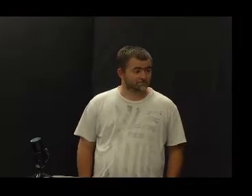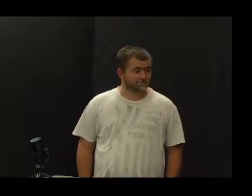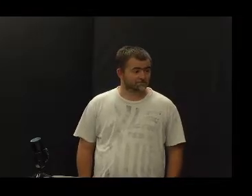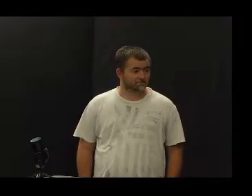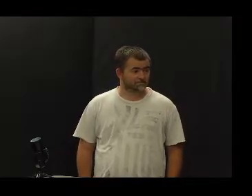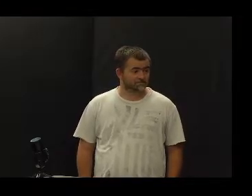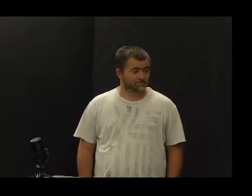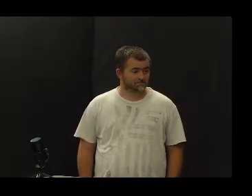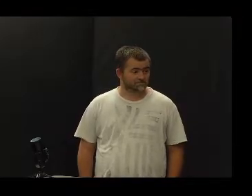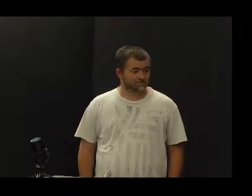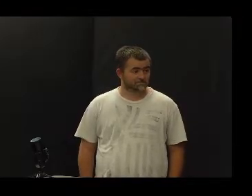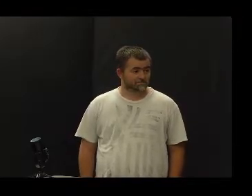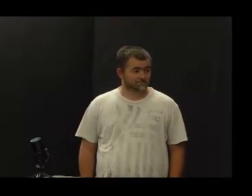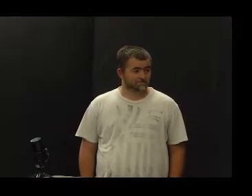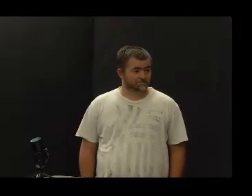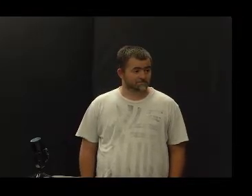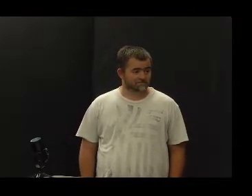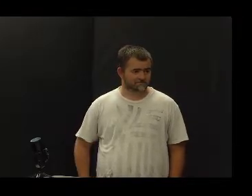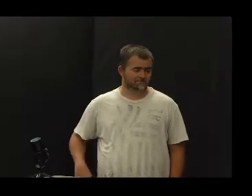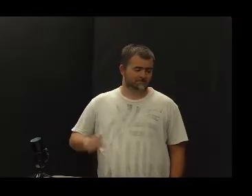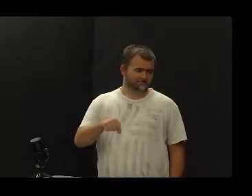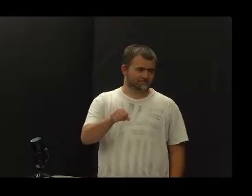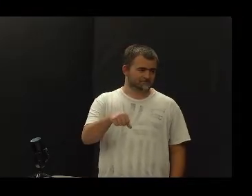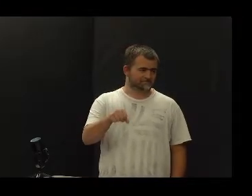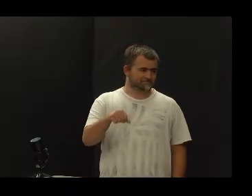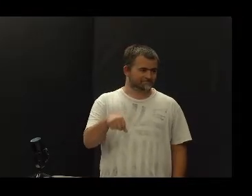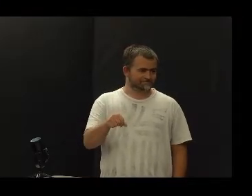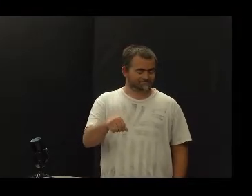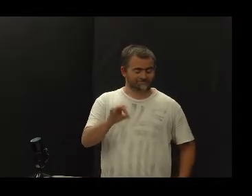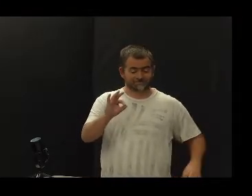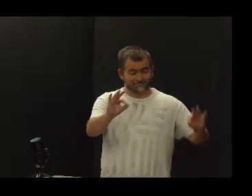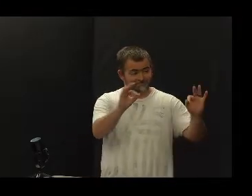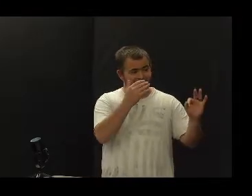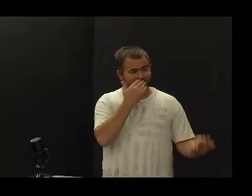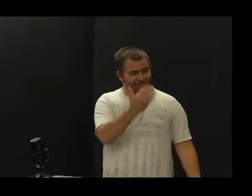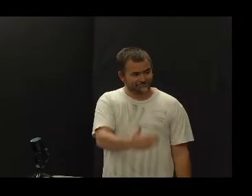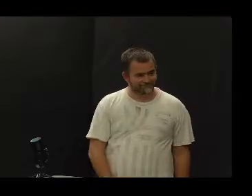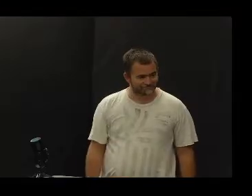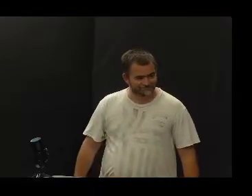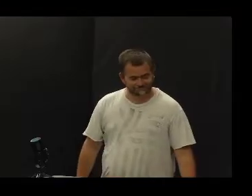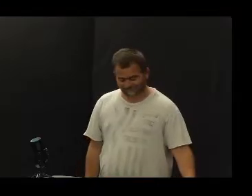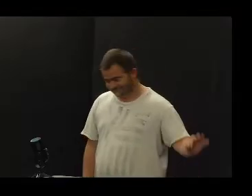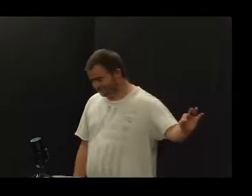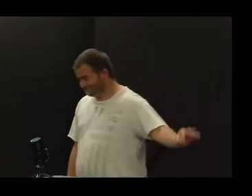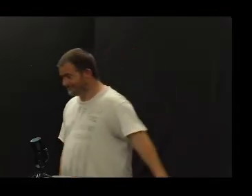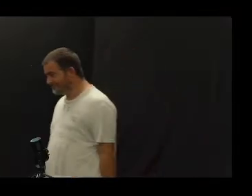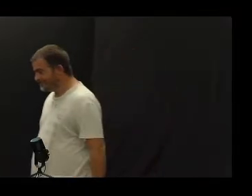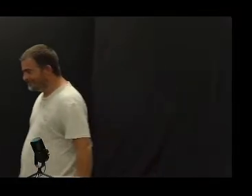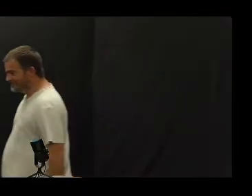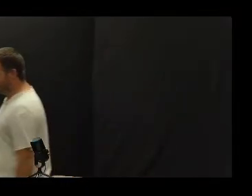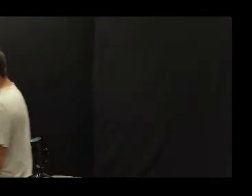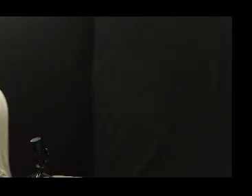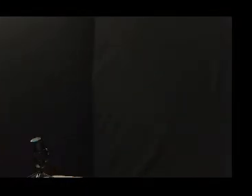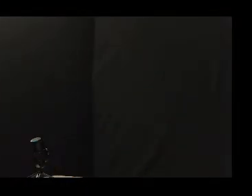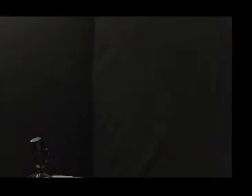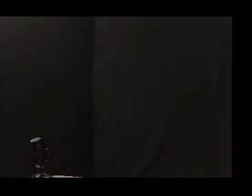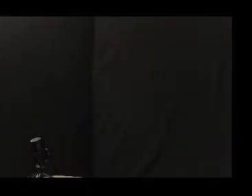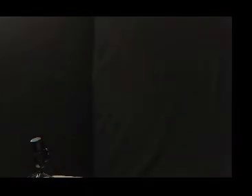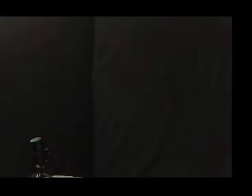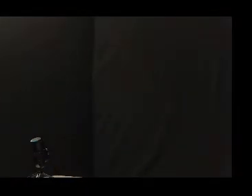that PTO program, hopefully we see that success and you have our support. Thank you, Chris. Thank